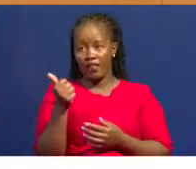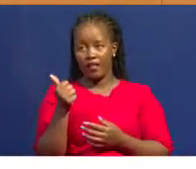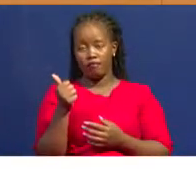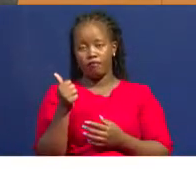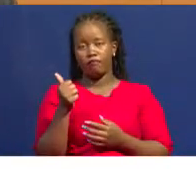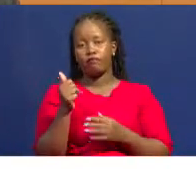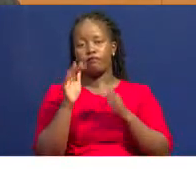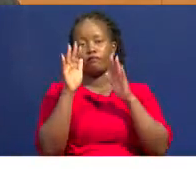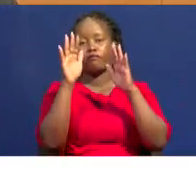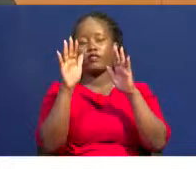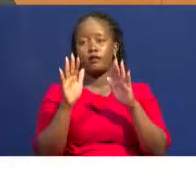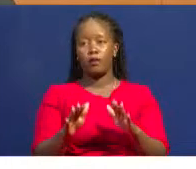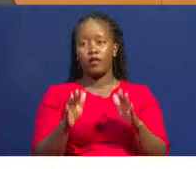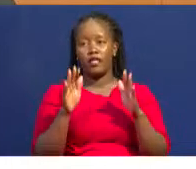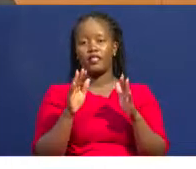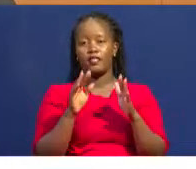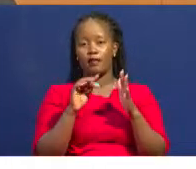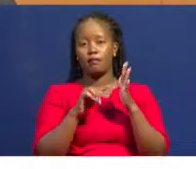very